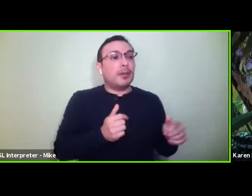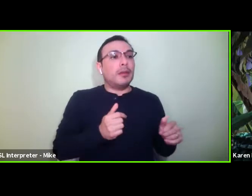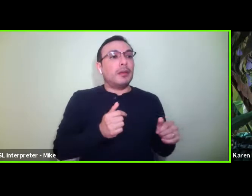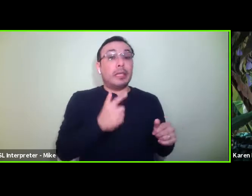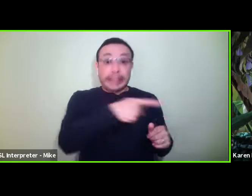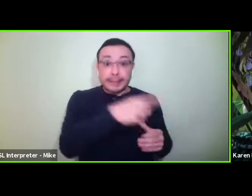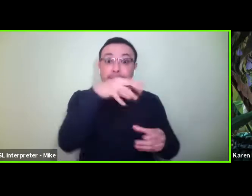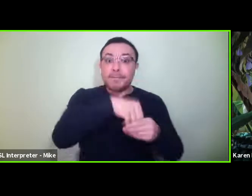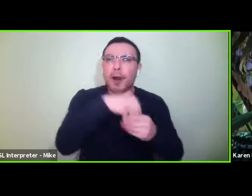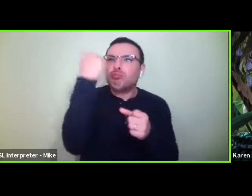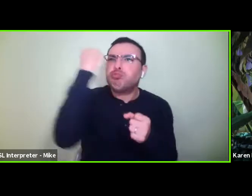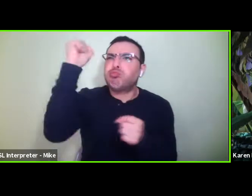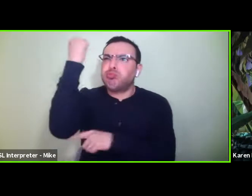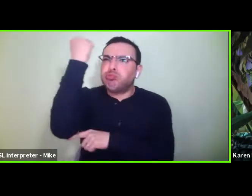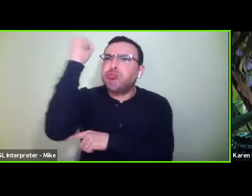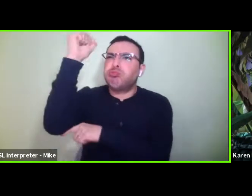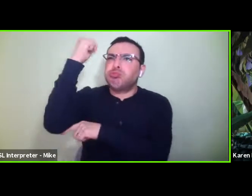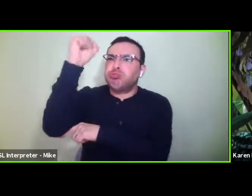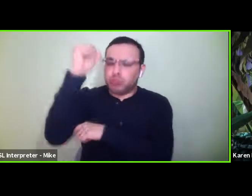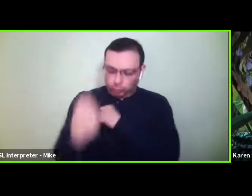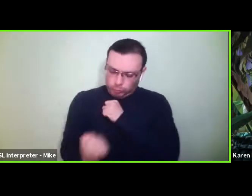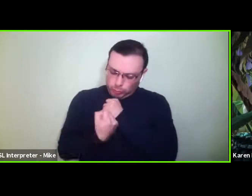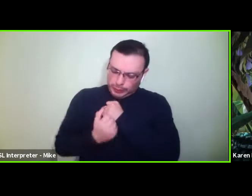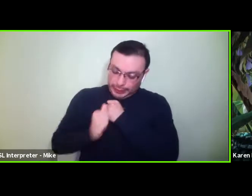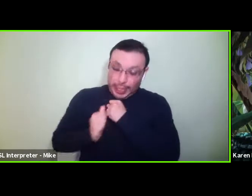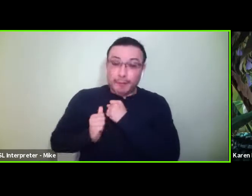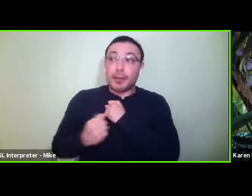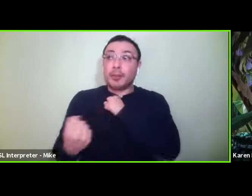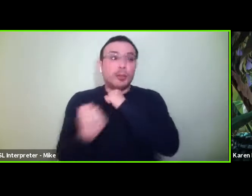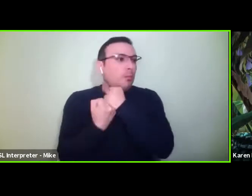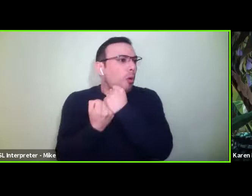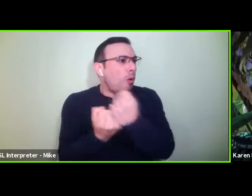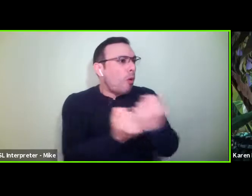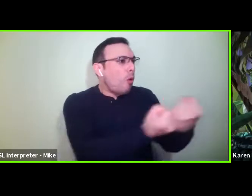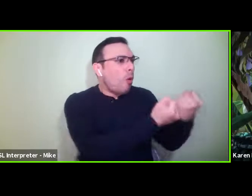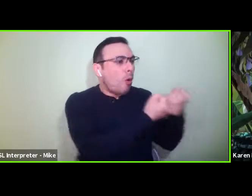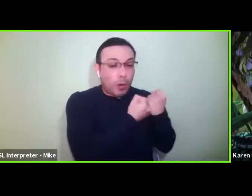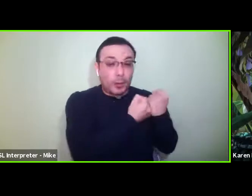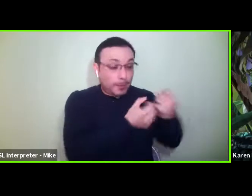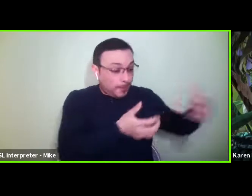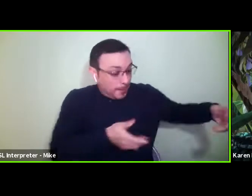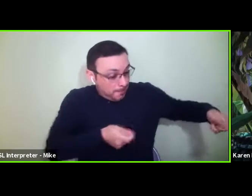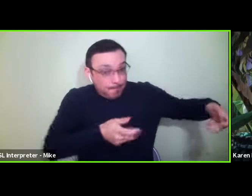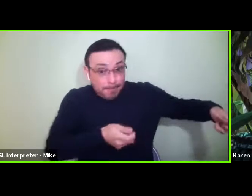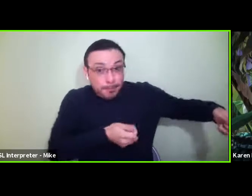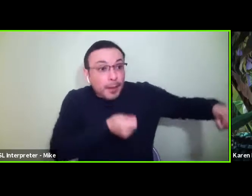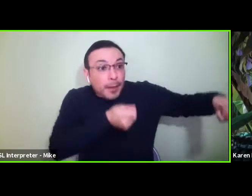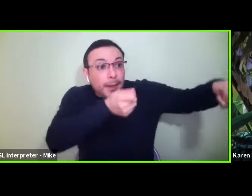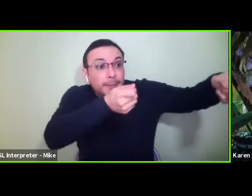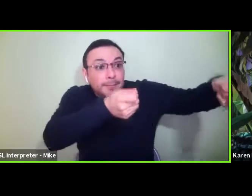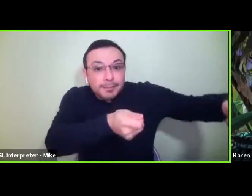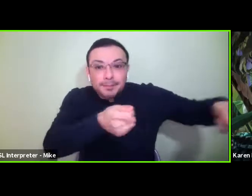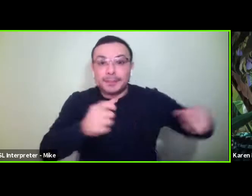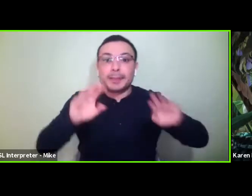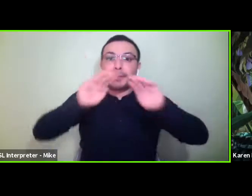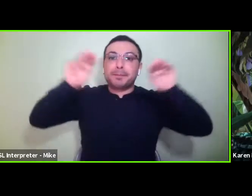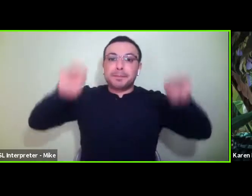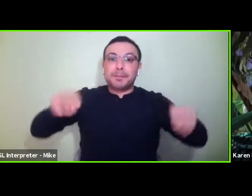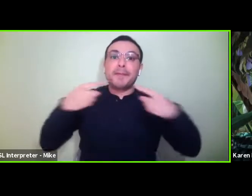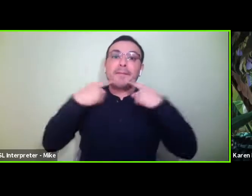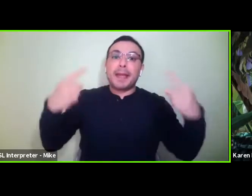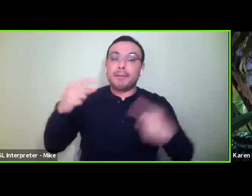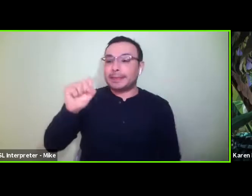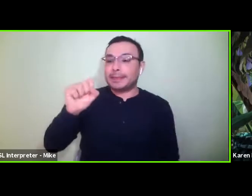At the Smithsonian, it became part of the National Collection, along with other artifacts, including George